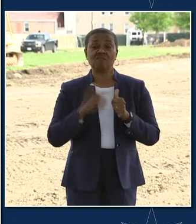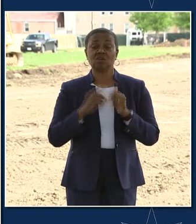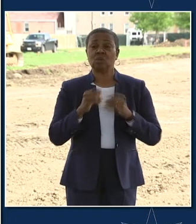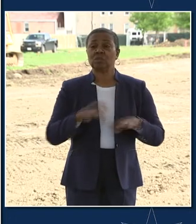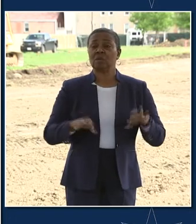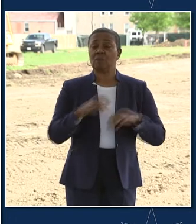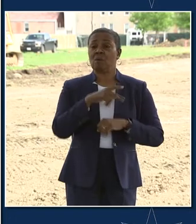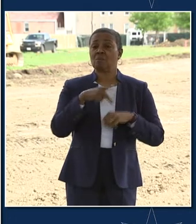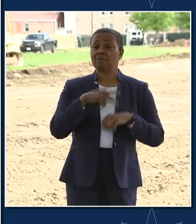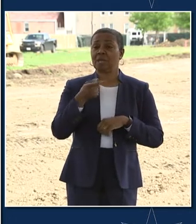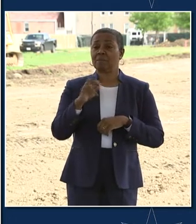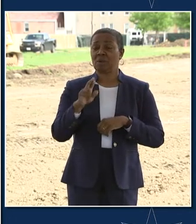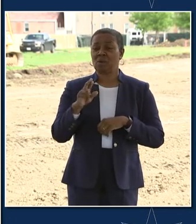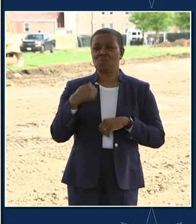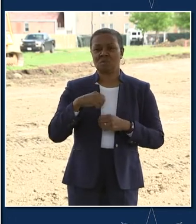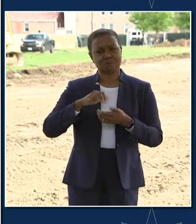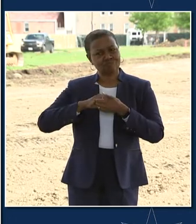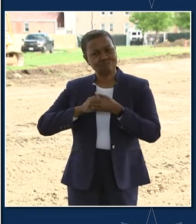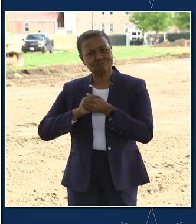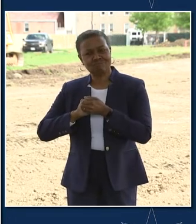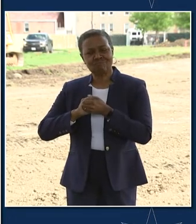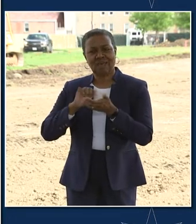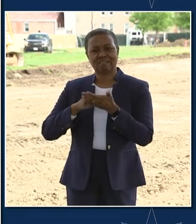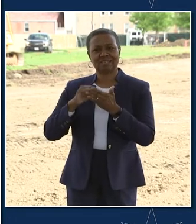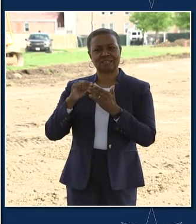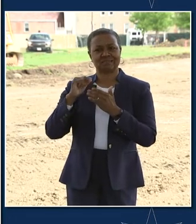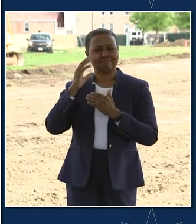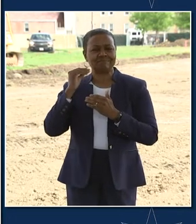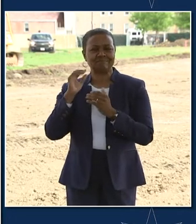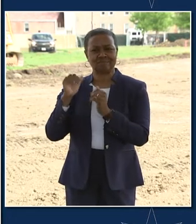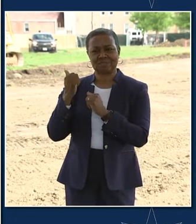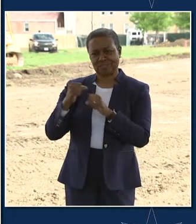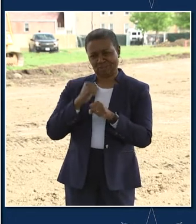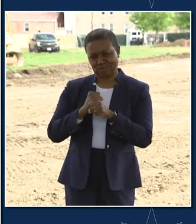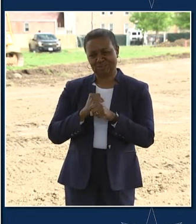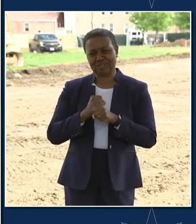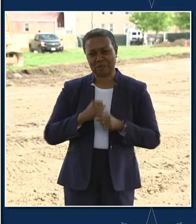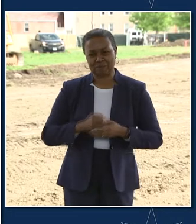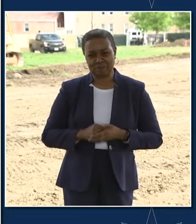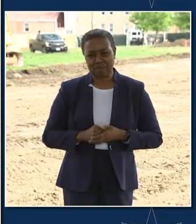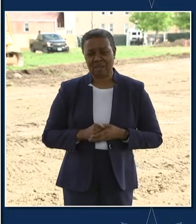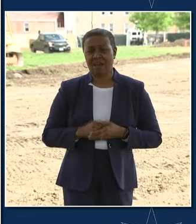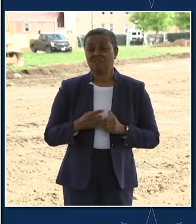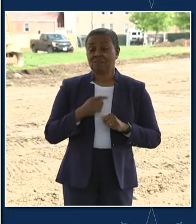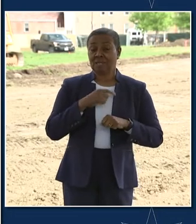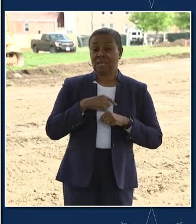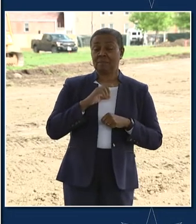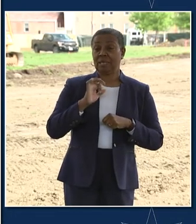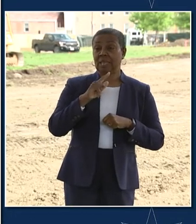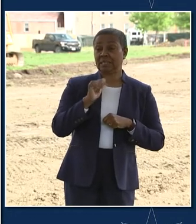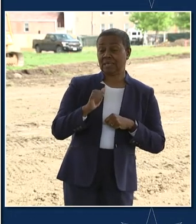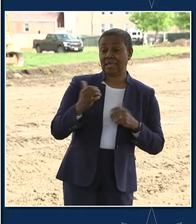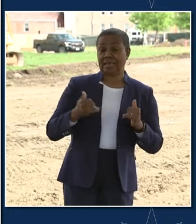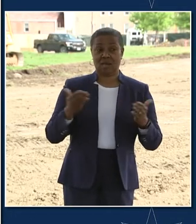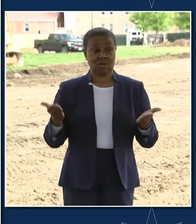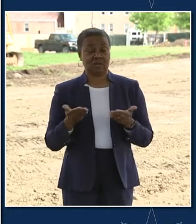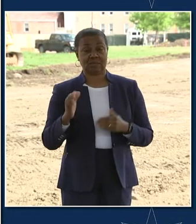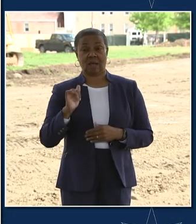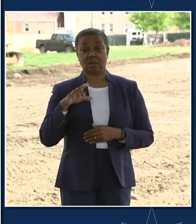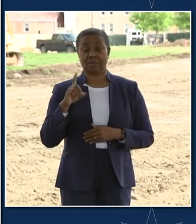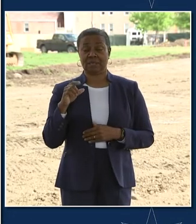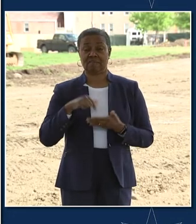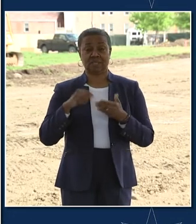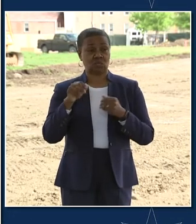foremost, Principal Hammaker. I feel like we've been partners in this for the last 10 years. First in my time at Enlace, and now here as alderperson